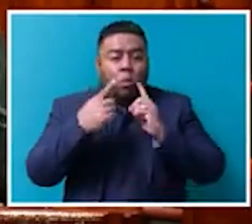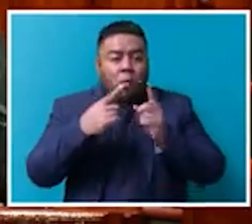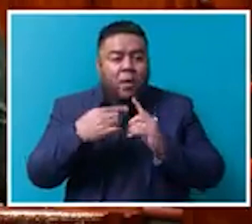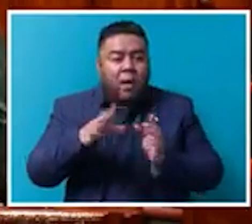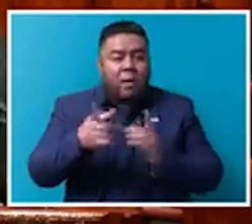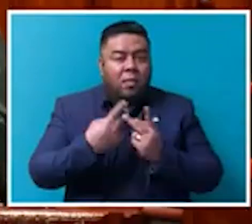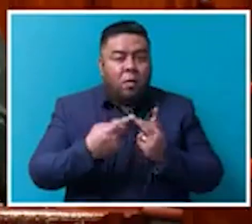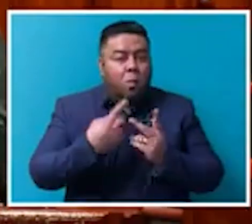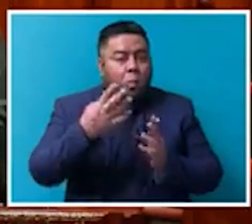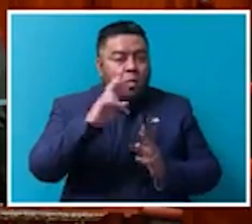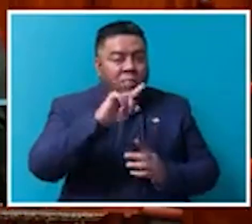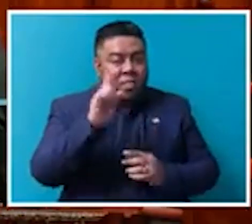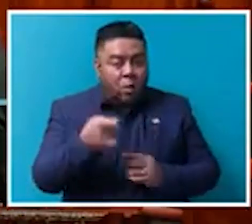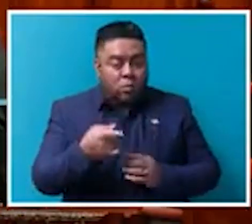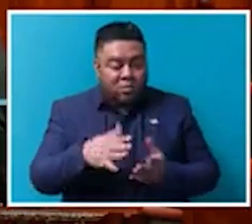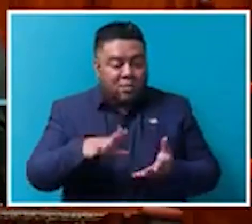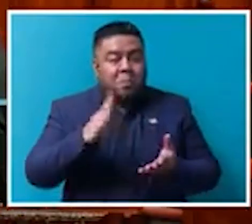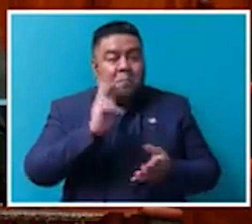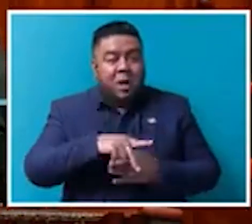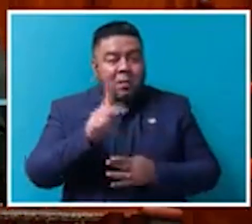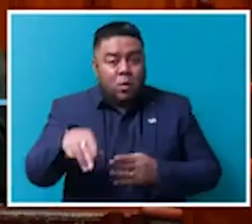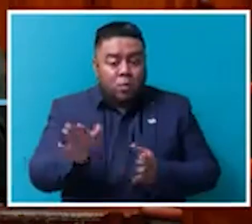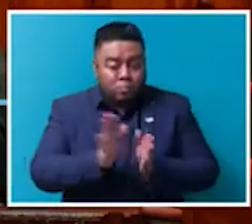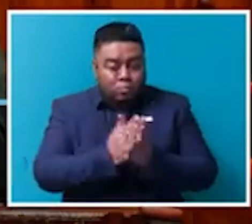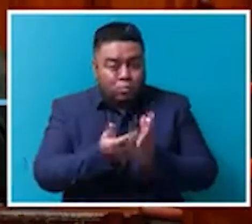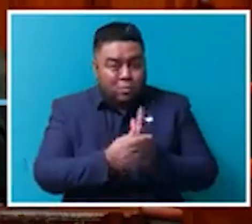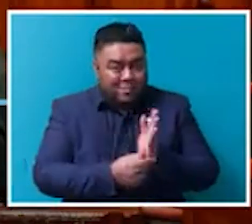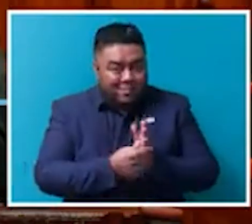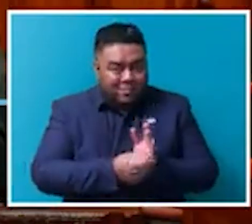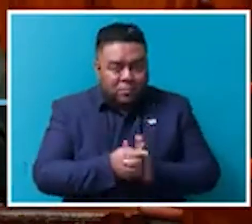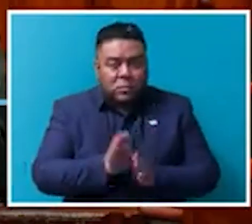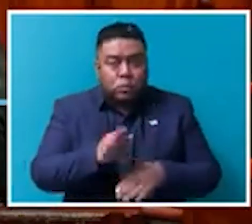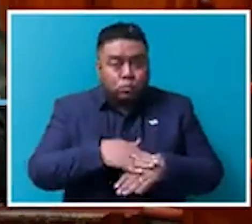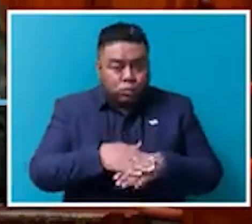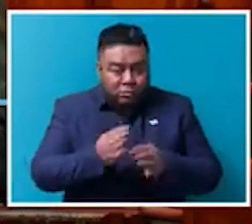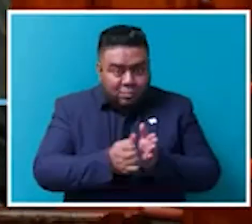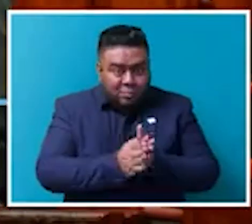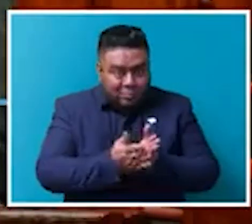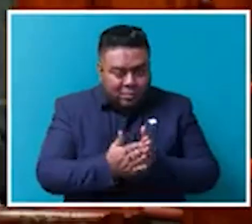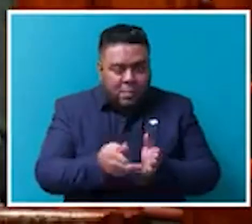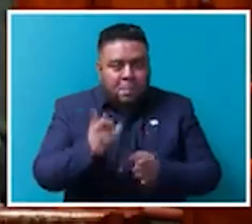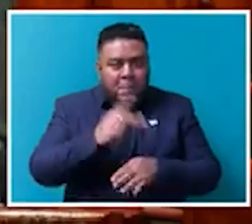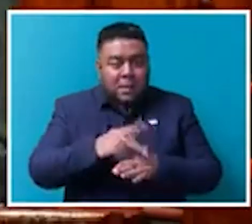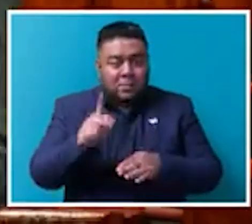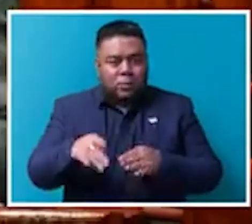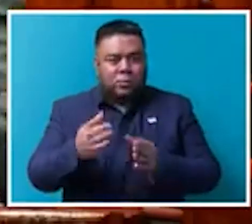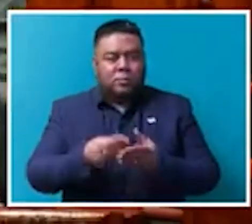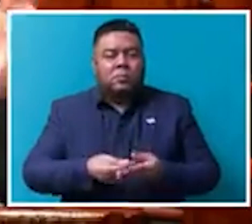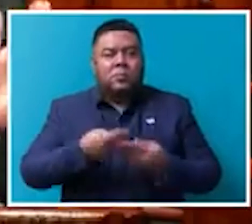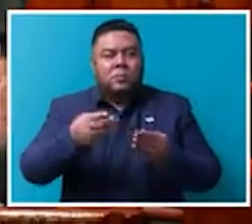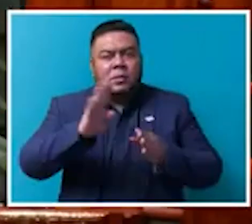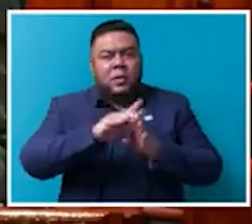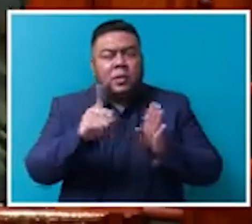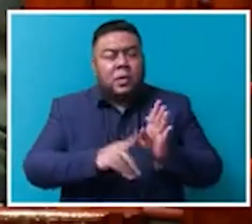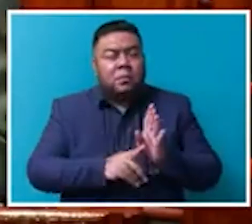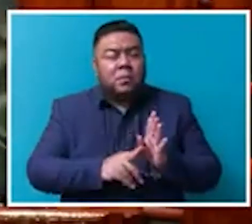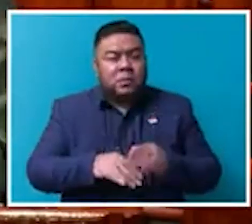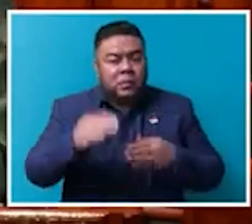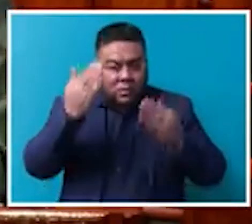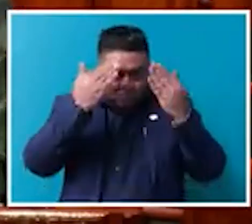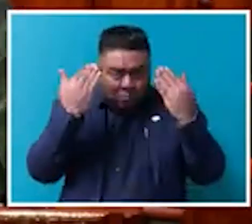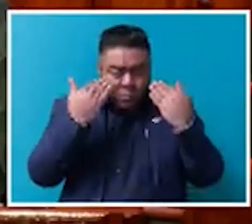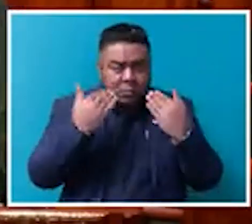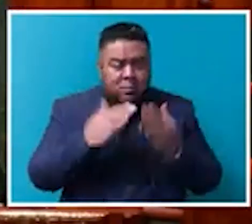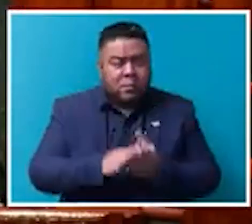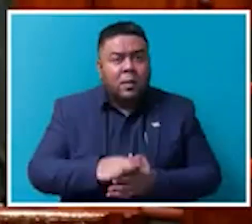year is already in process. Just to put it into perspective, Madam Deputy Speaker, over the years,